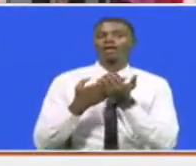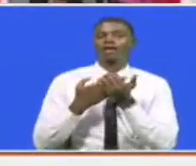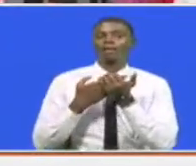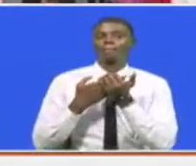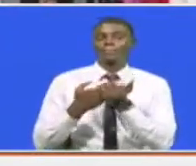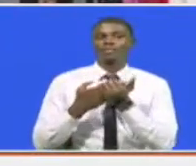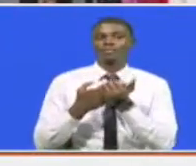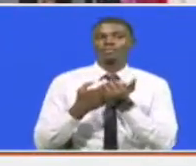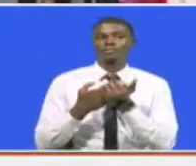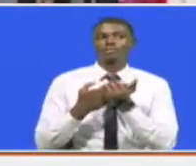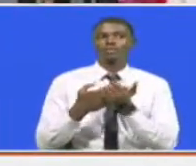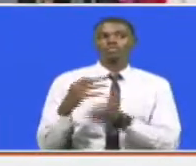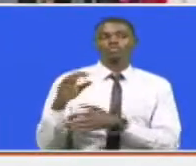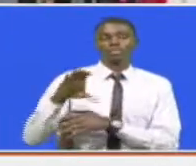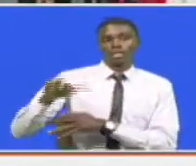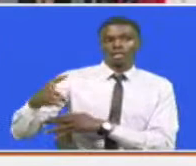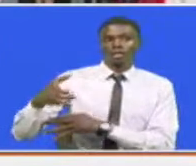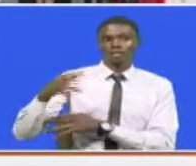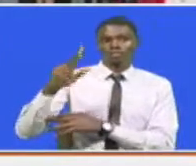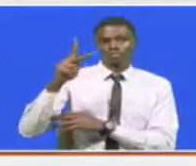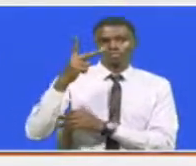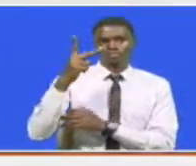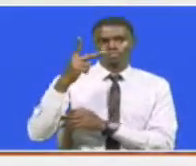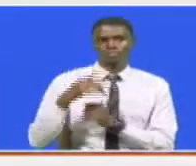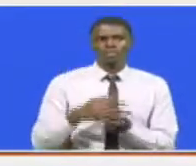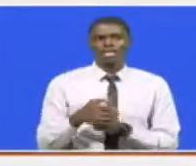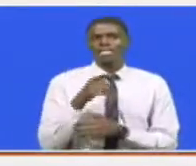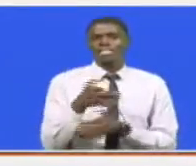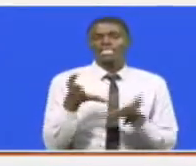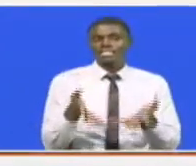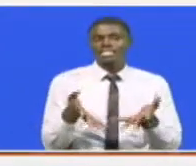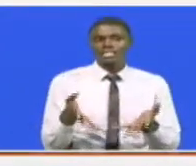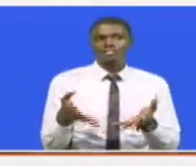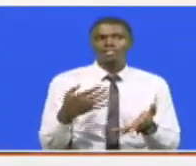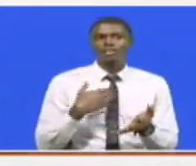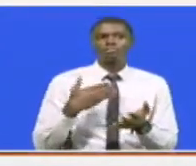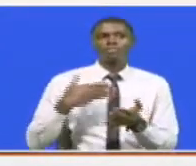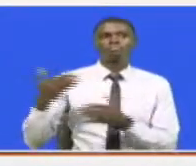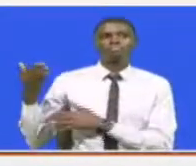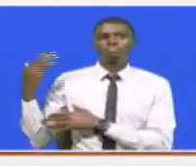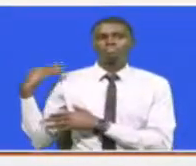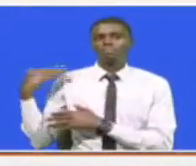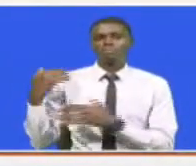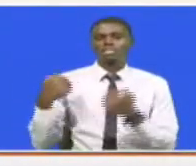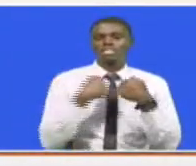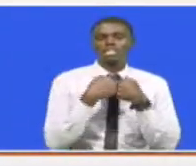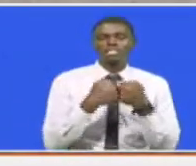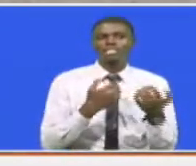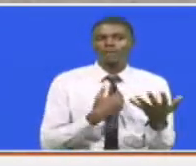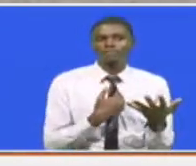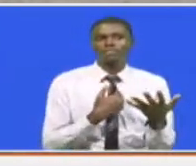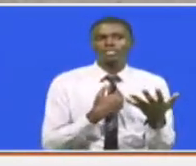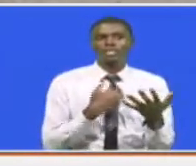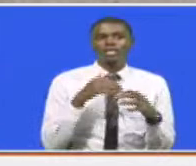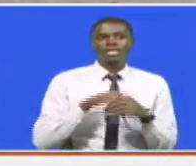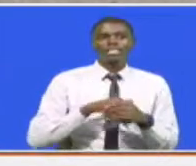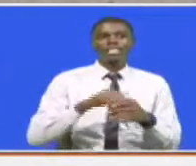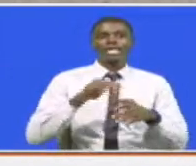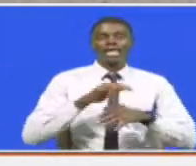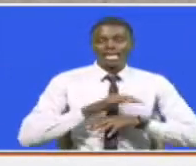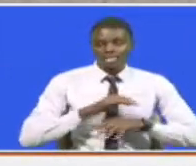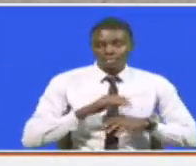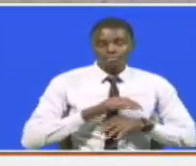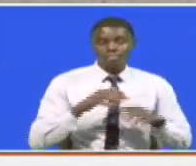The airstrip is not a new facility, but its existence has in the past met hurdles, including inadequate land for